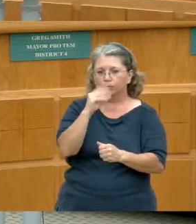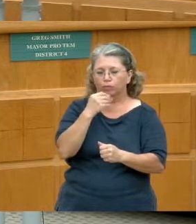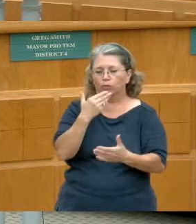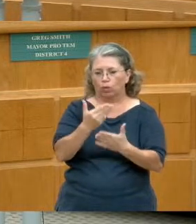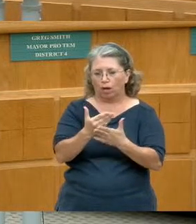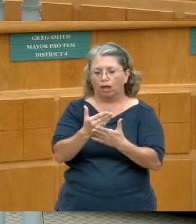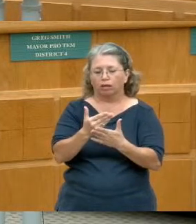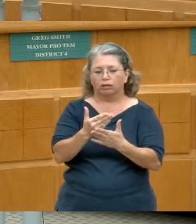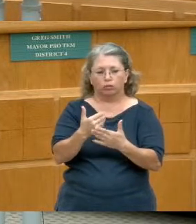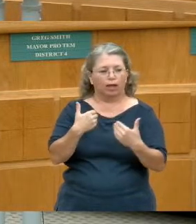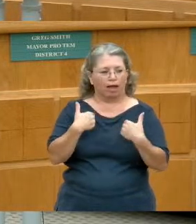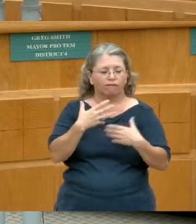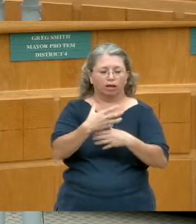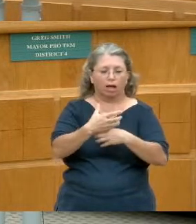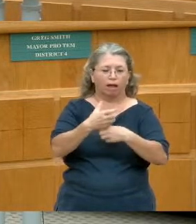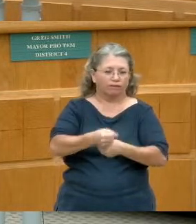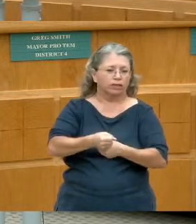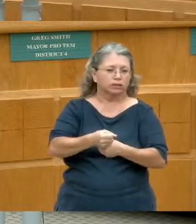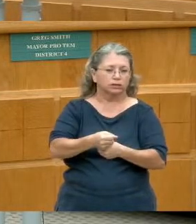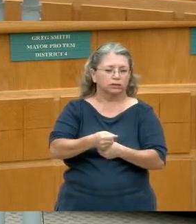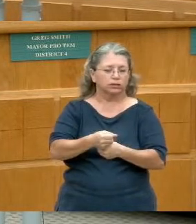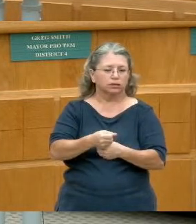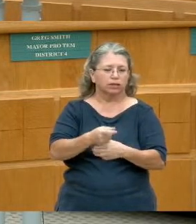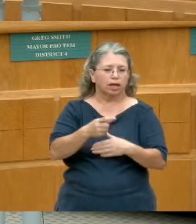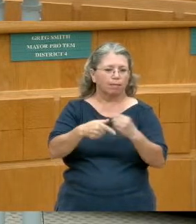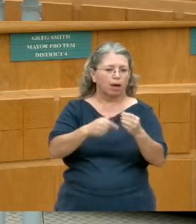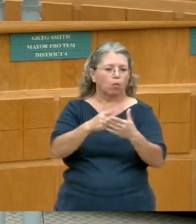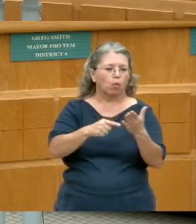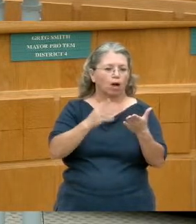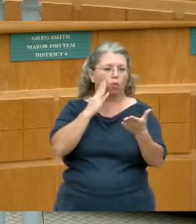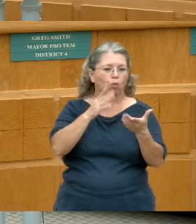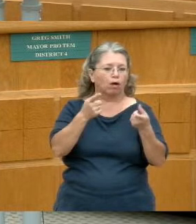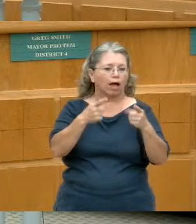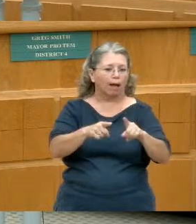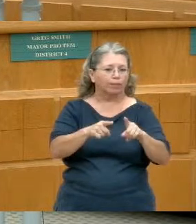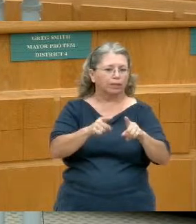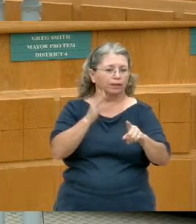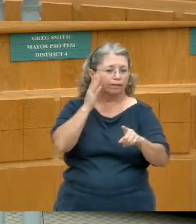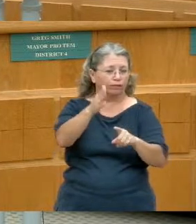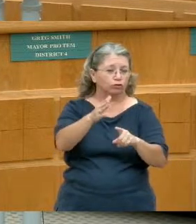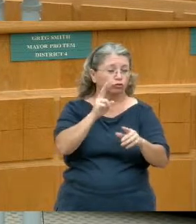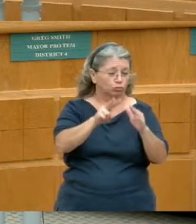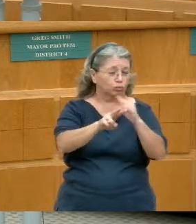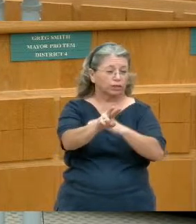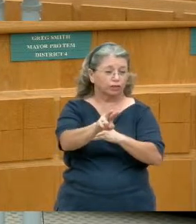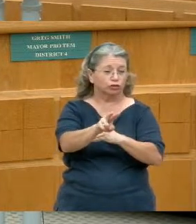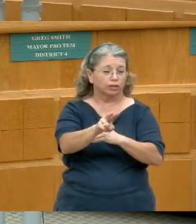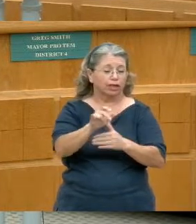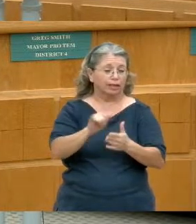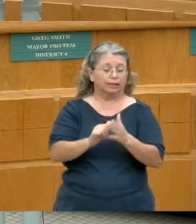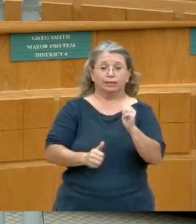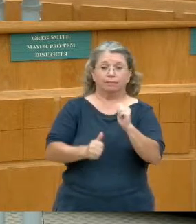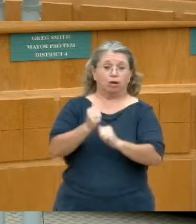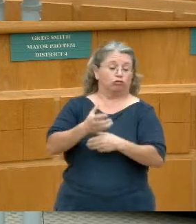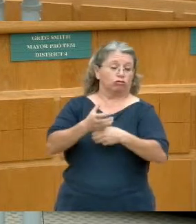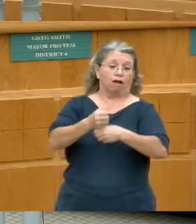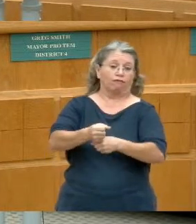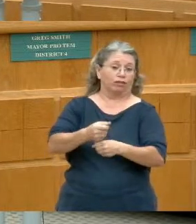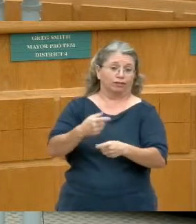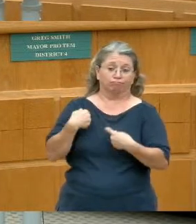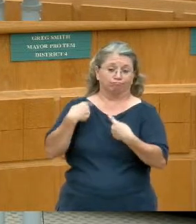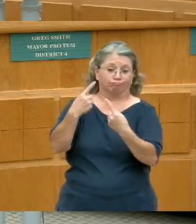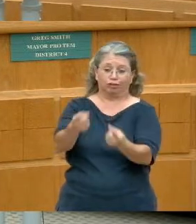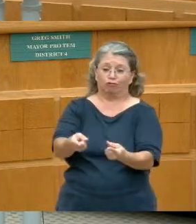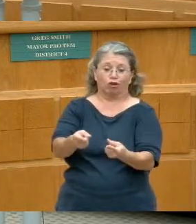of confidence in what is going to happen in the future. This is the most confident I've been in any one of these presentations that I've given